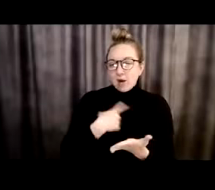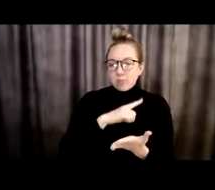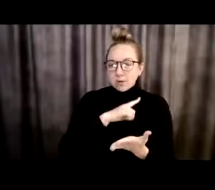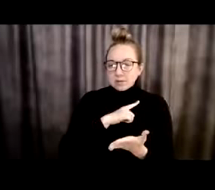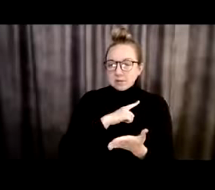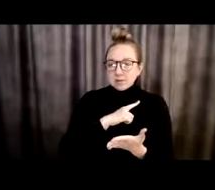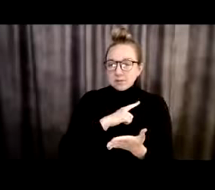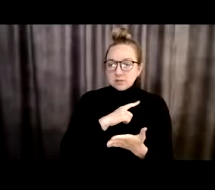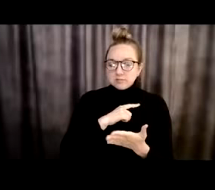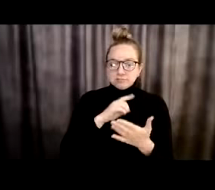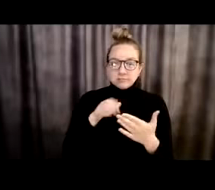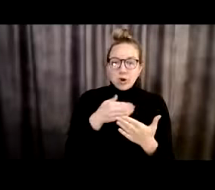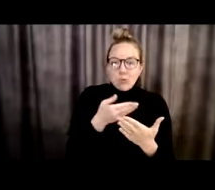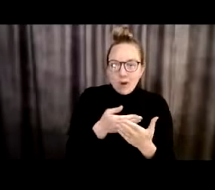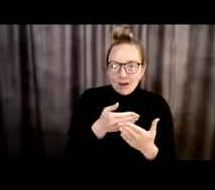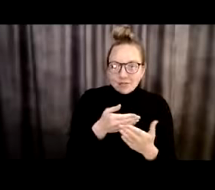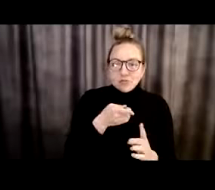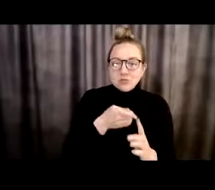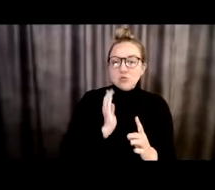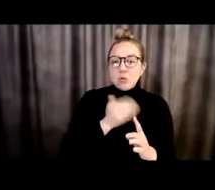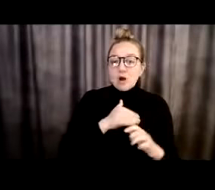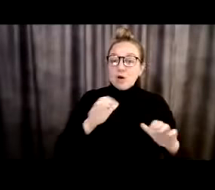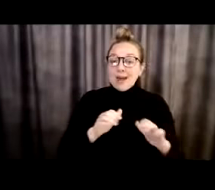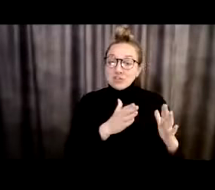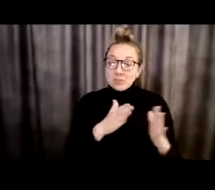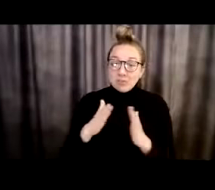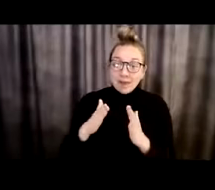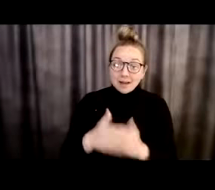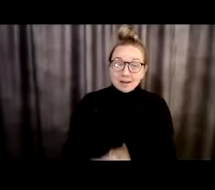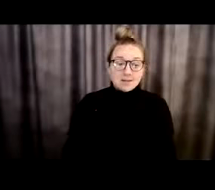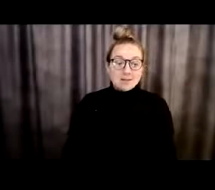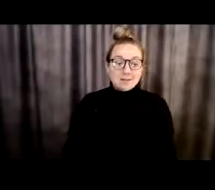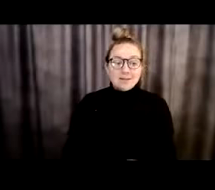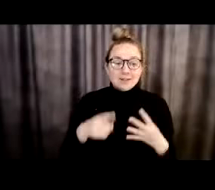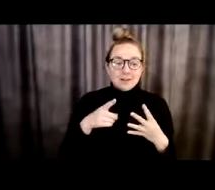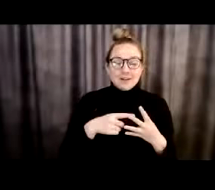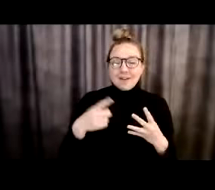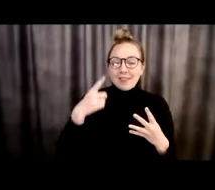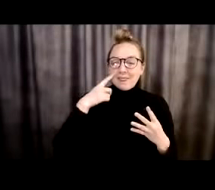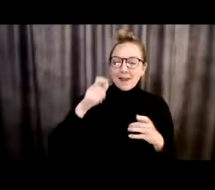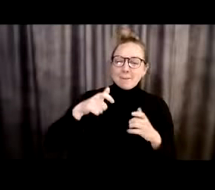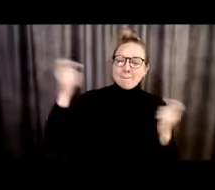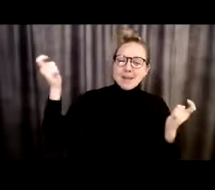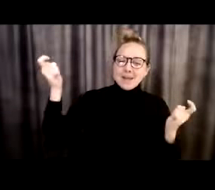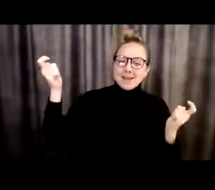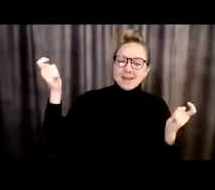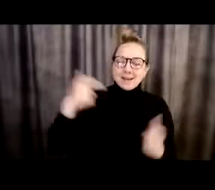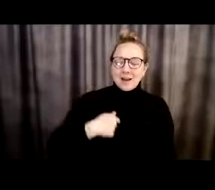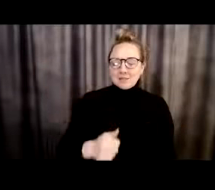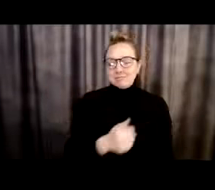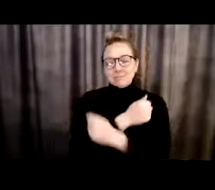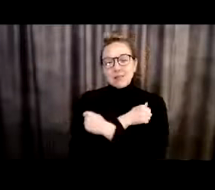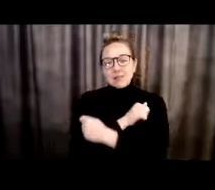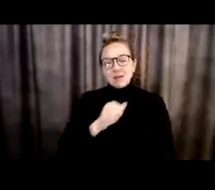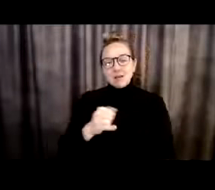future. And we put think big, and I love that idea. I used to have a mentor called